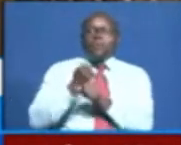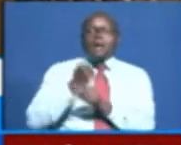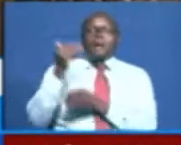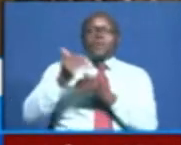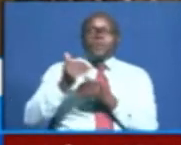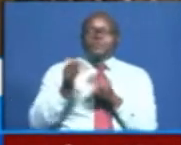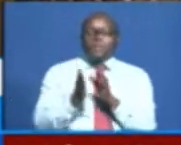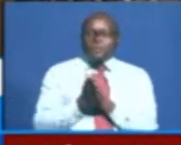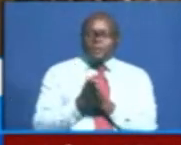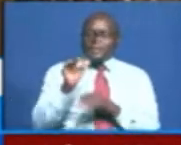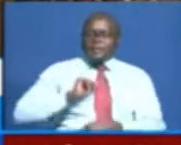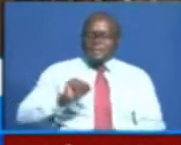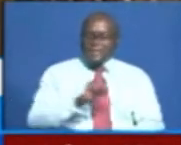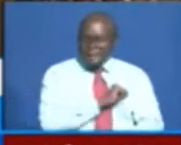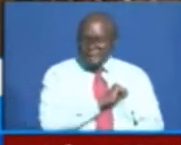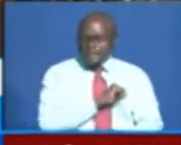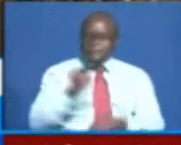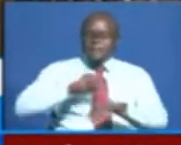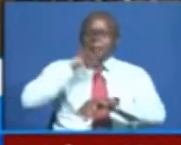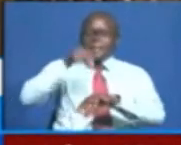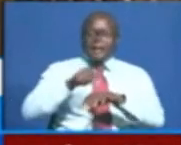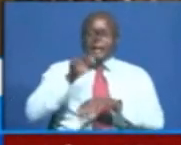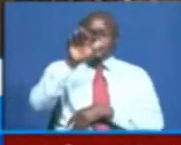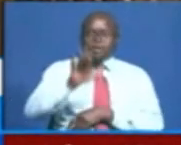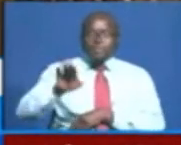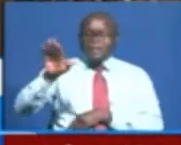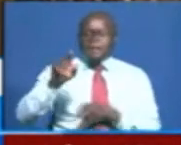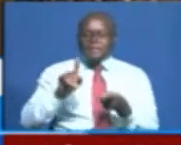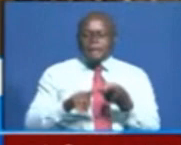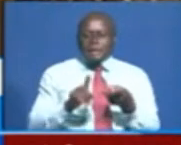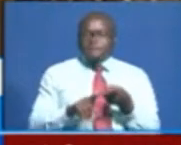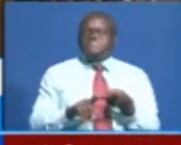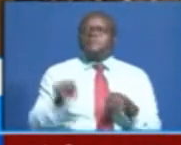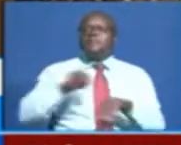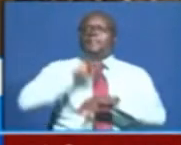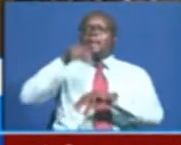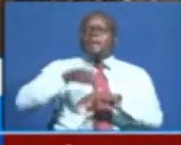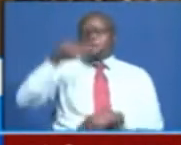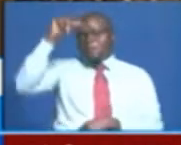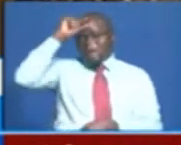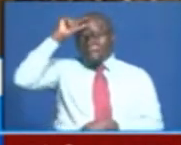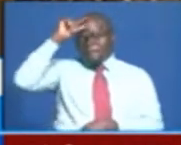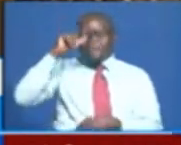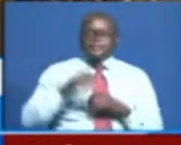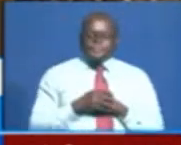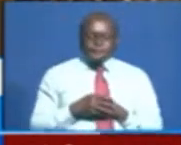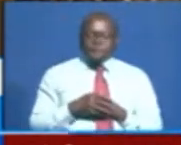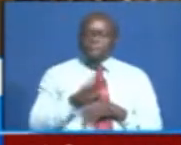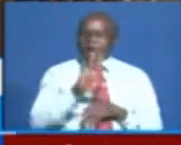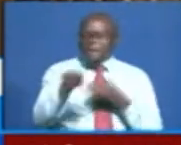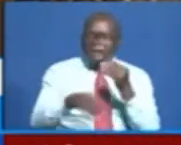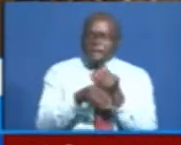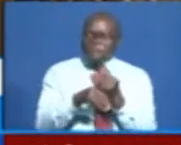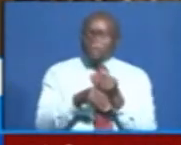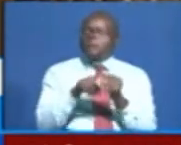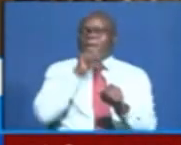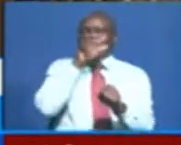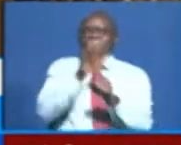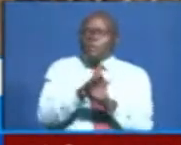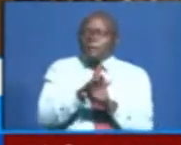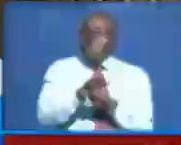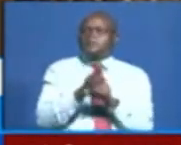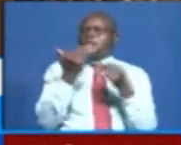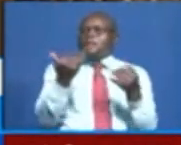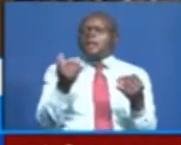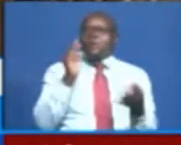with the Senate, the National Assembly, and the national government. In addition, the pledge and commitment currently being